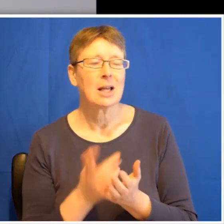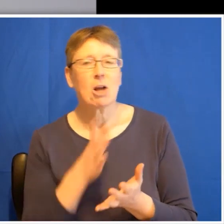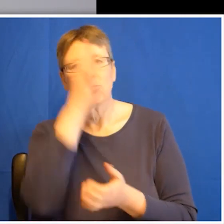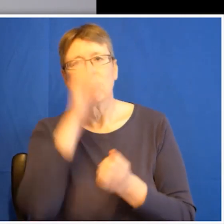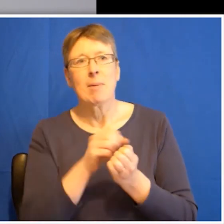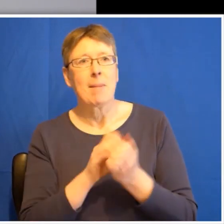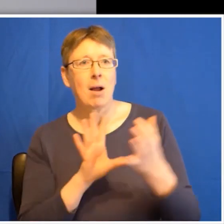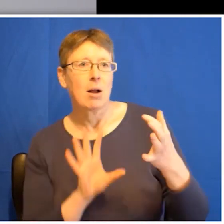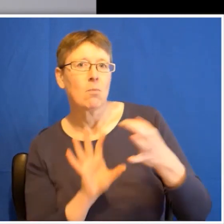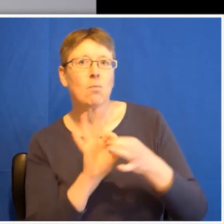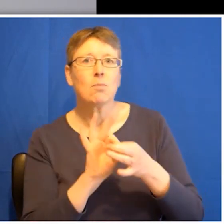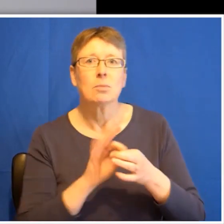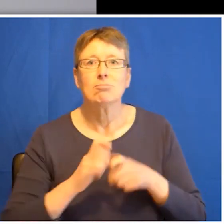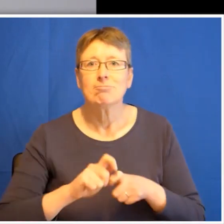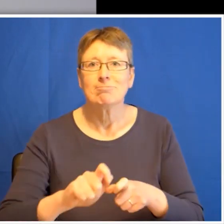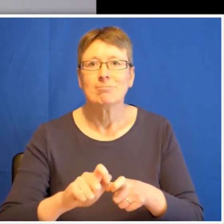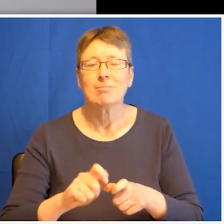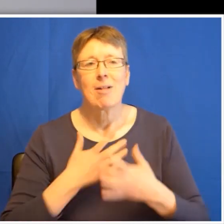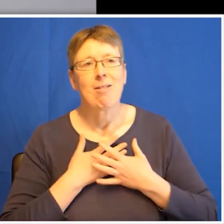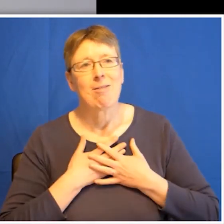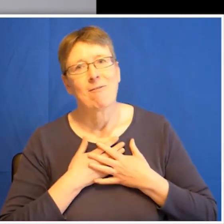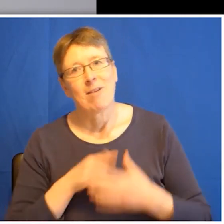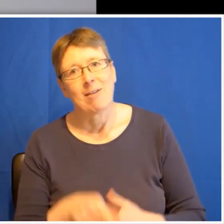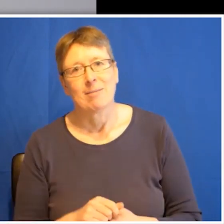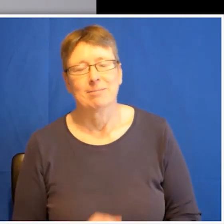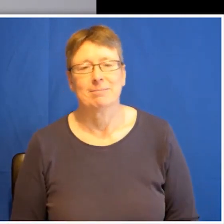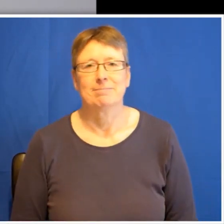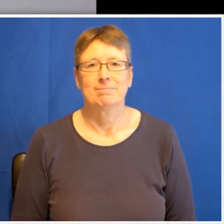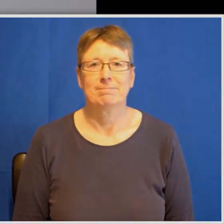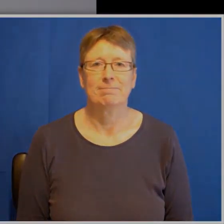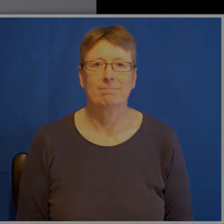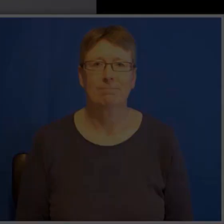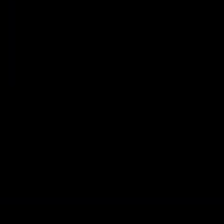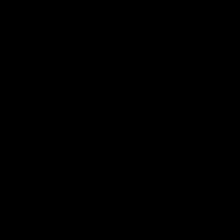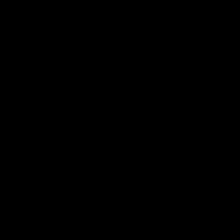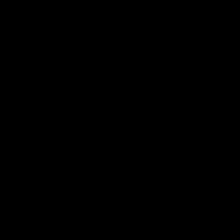please don't forget to stay in touch with us. We would love to hear from you.